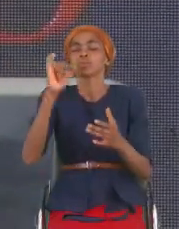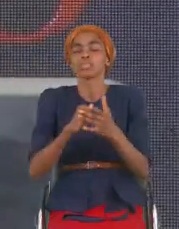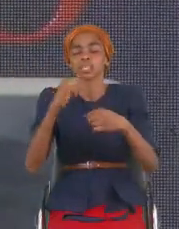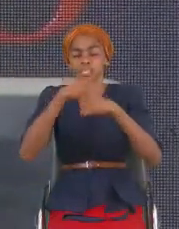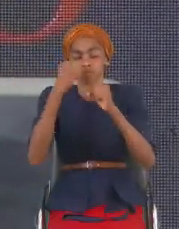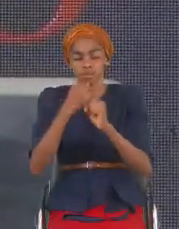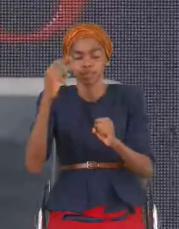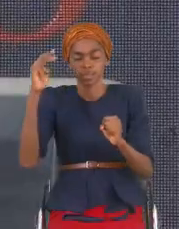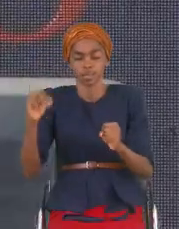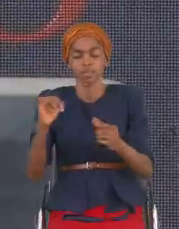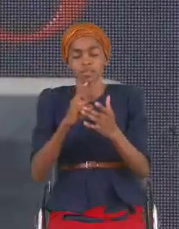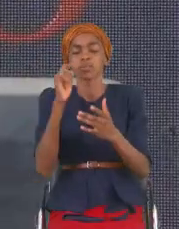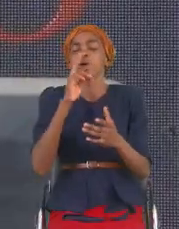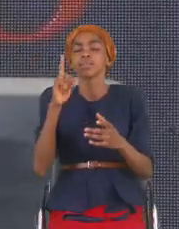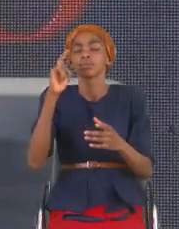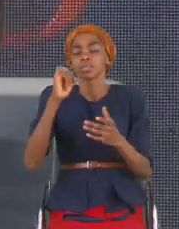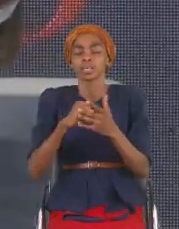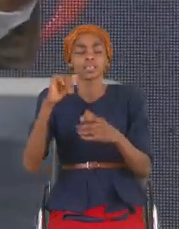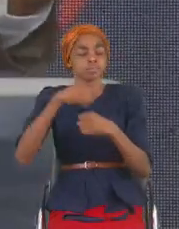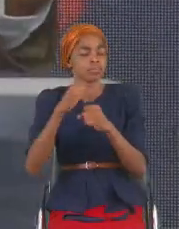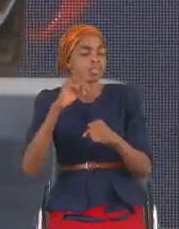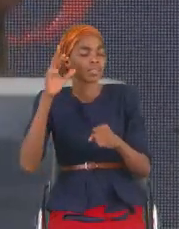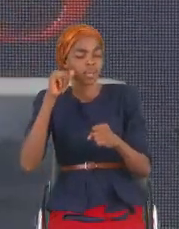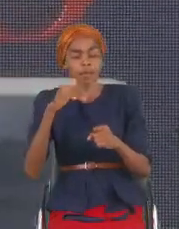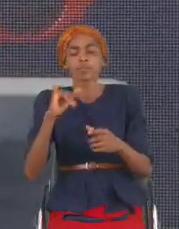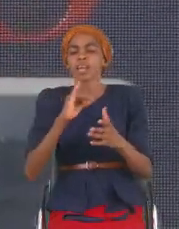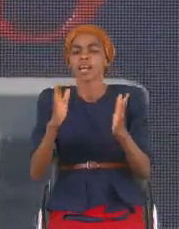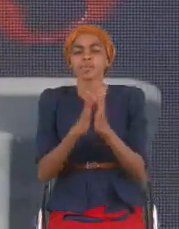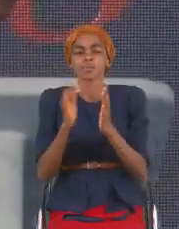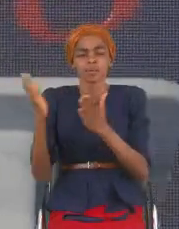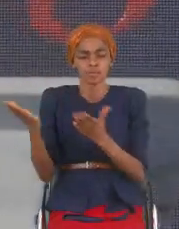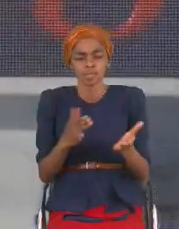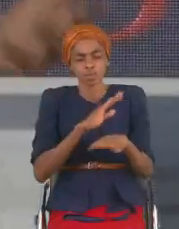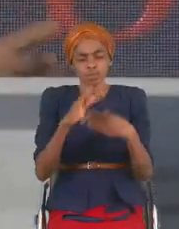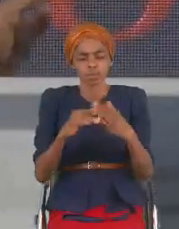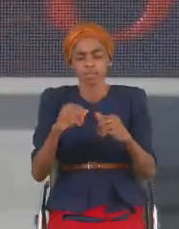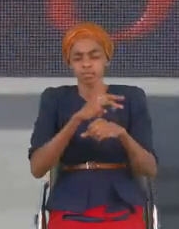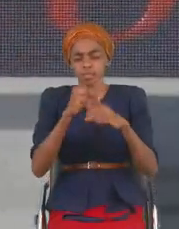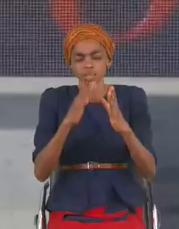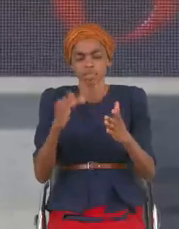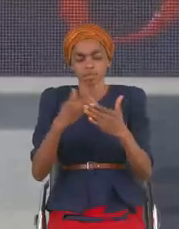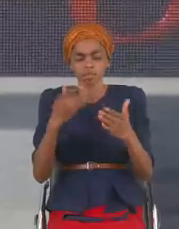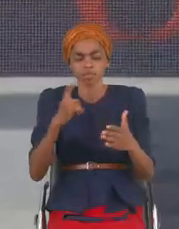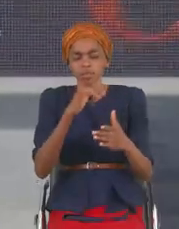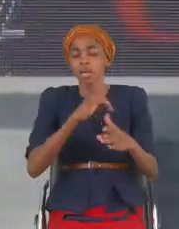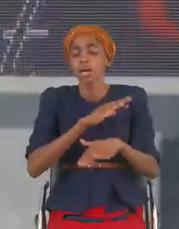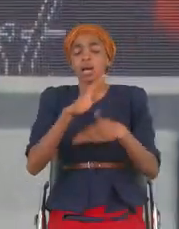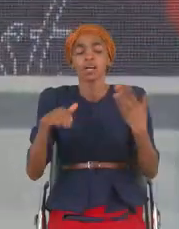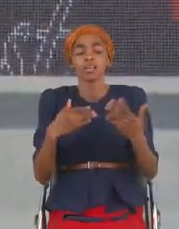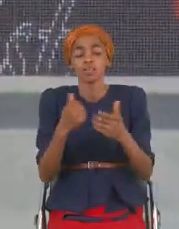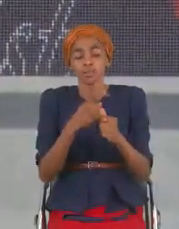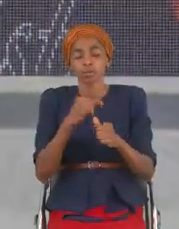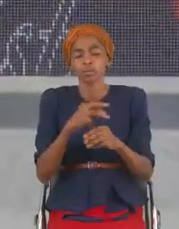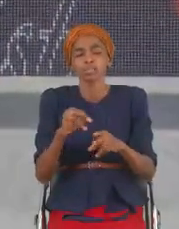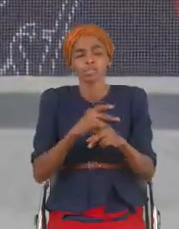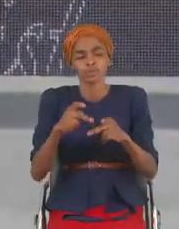him, you are the one that made her. I bring your ministers before you. I bring everyone, professionals, before you.